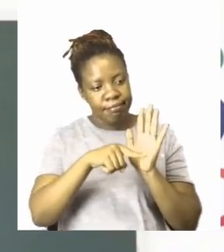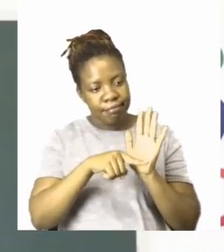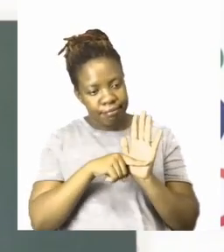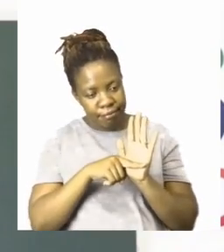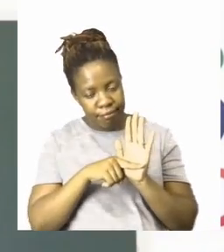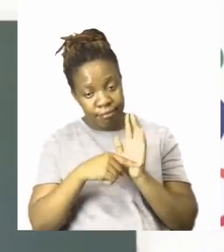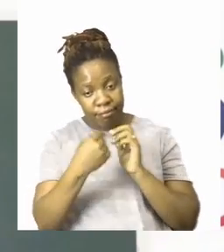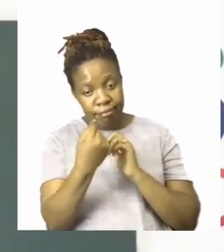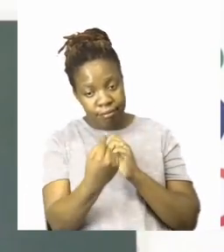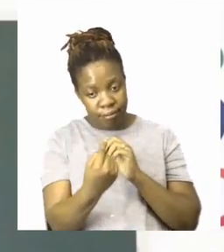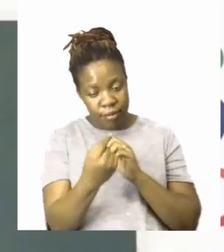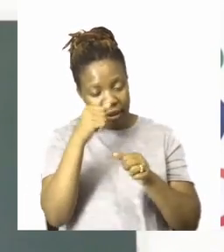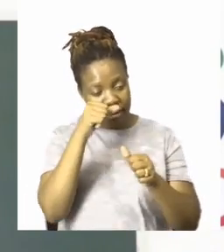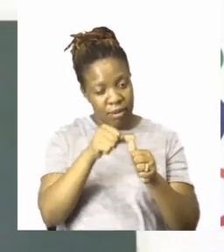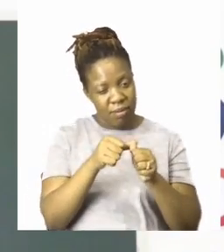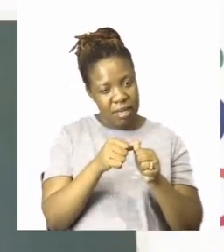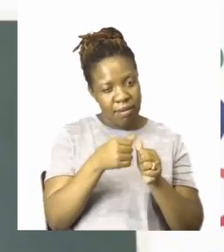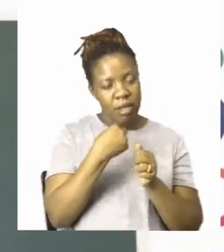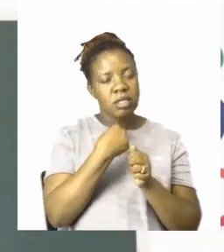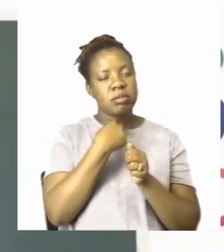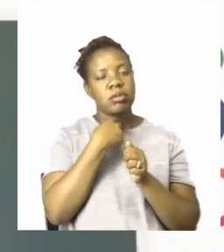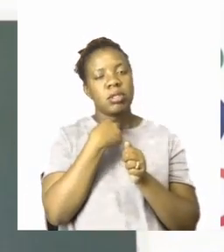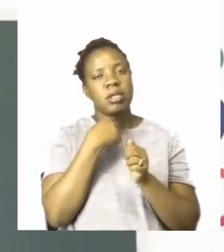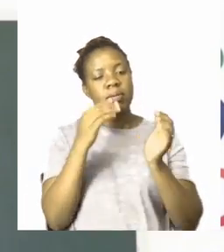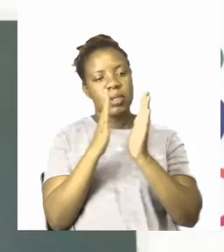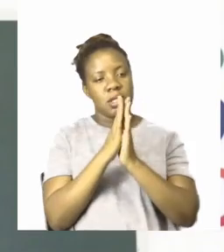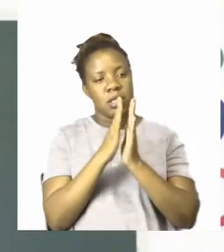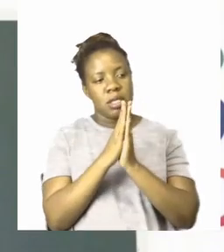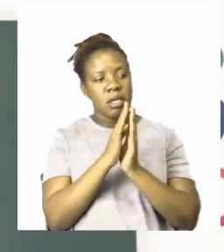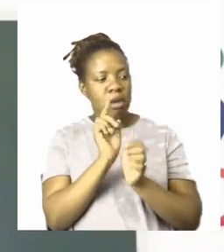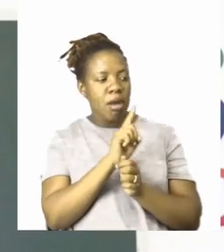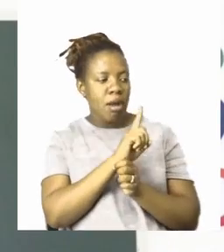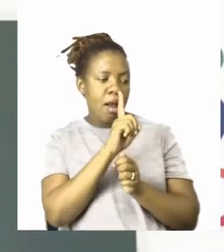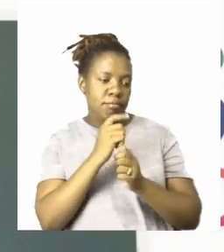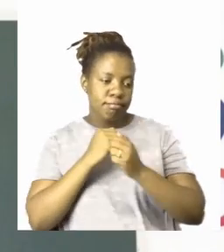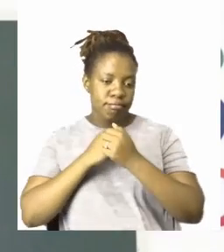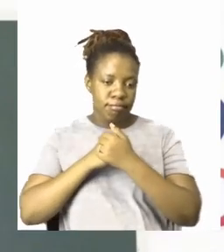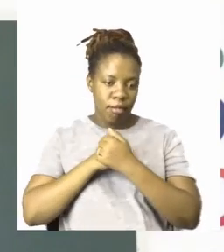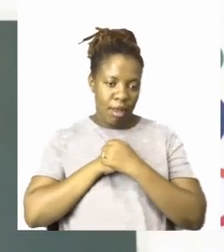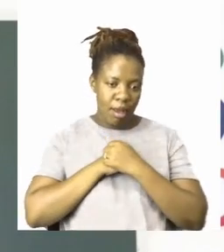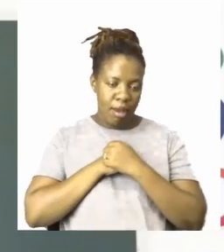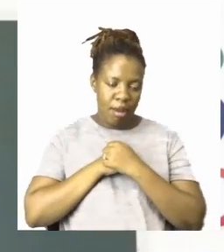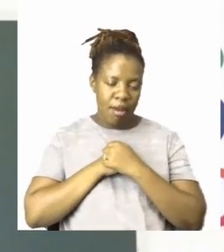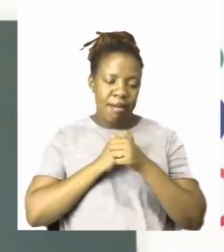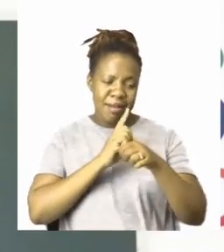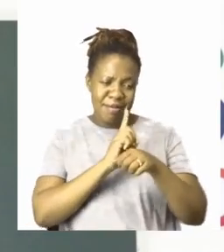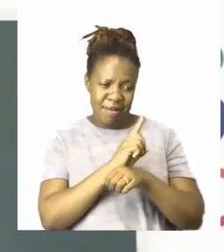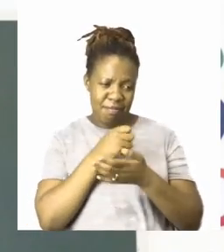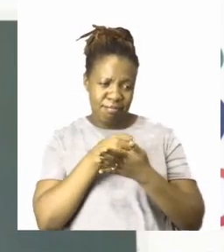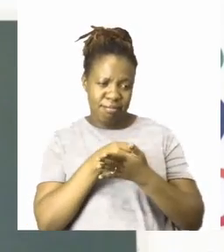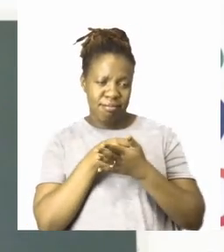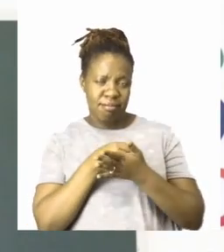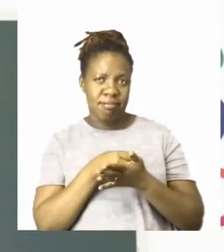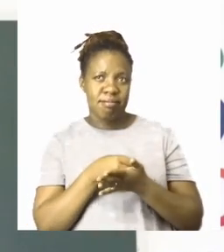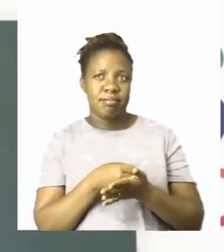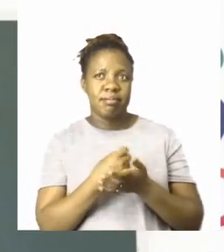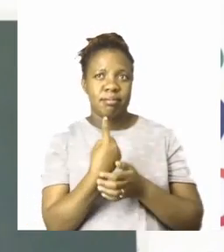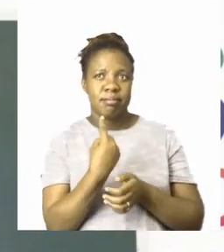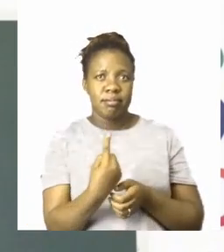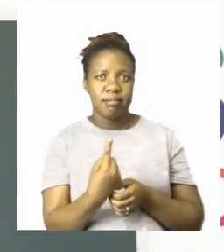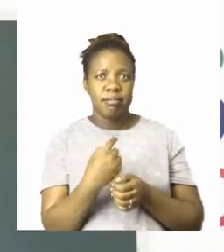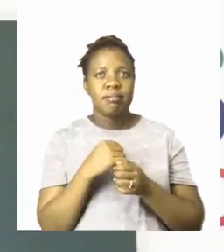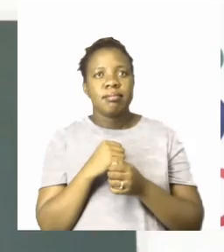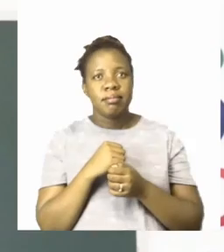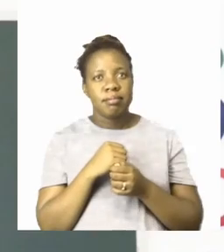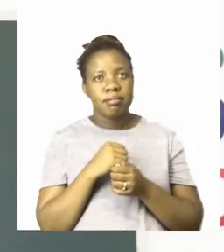for help, but I still want you to try it on your own first. Now, I'm going